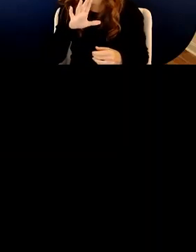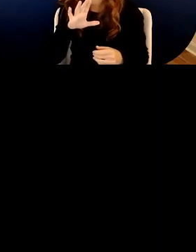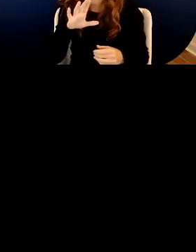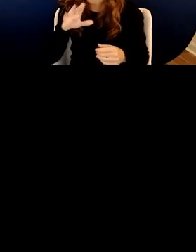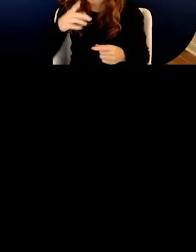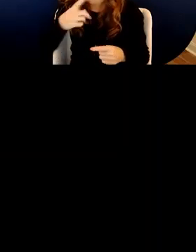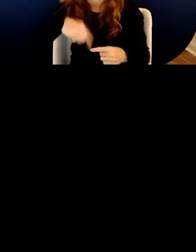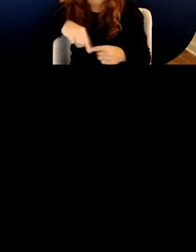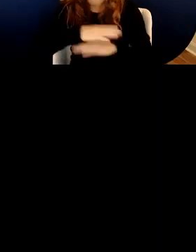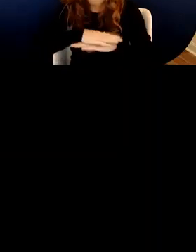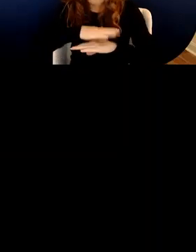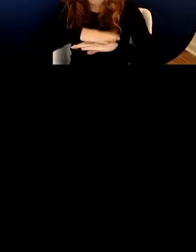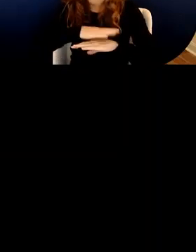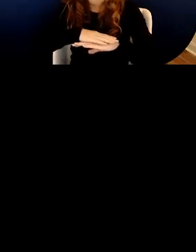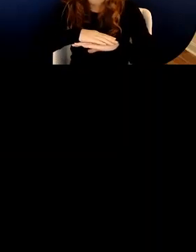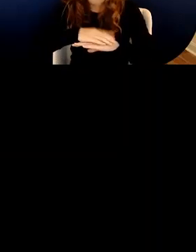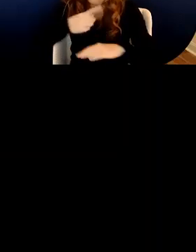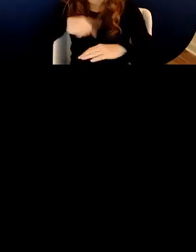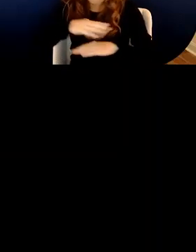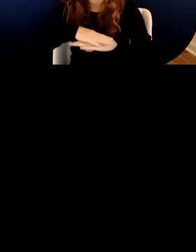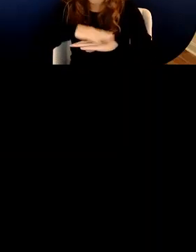roundtable. Roundtables don't present